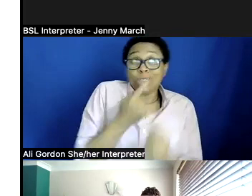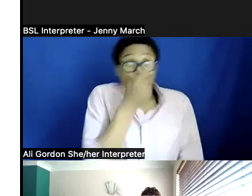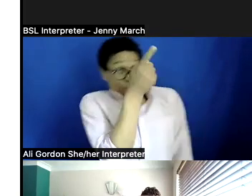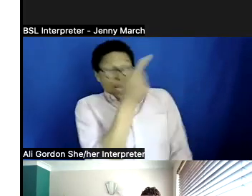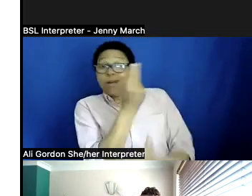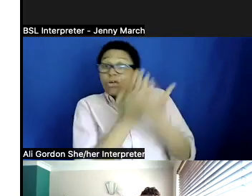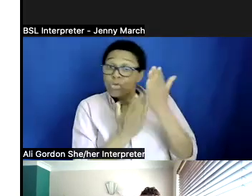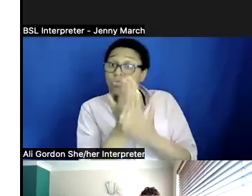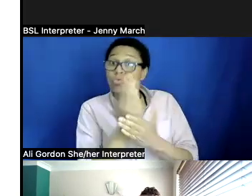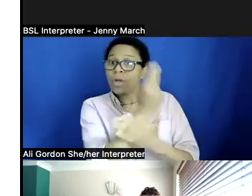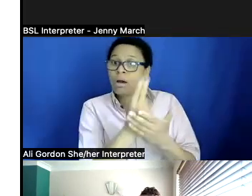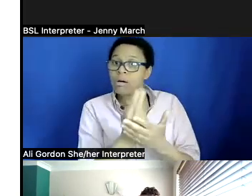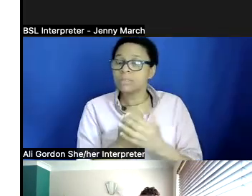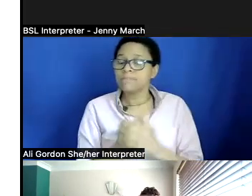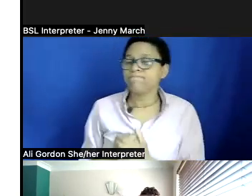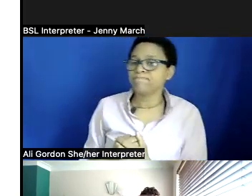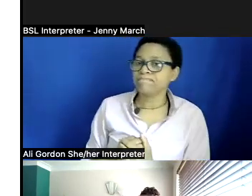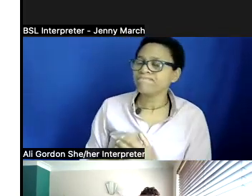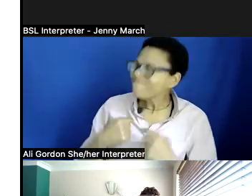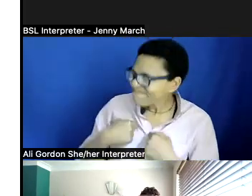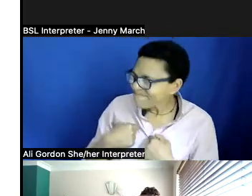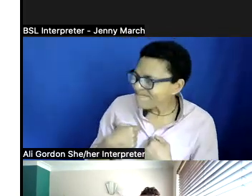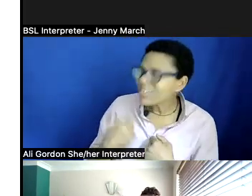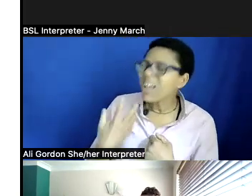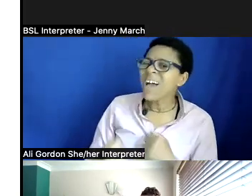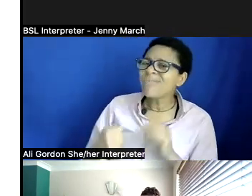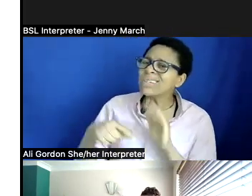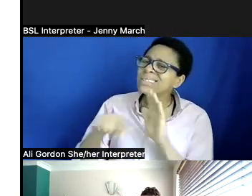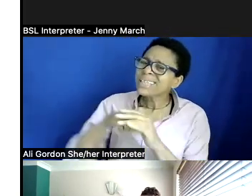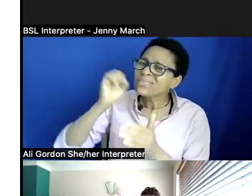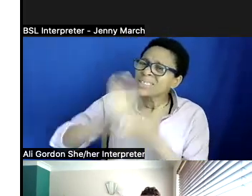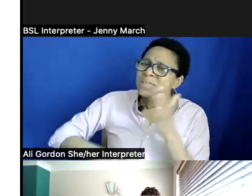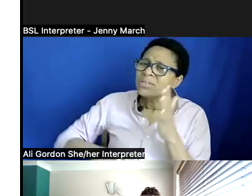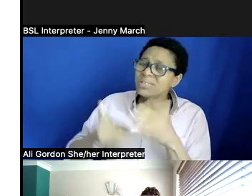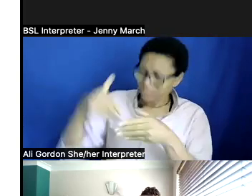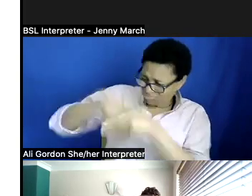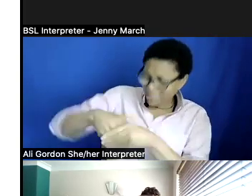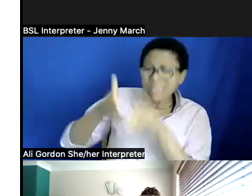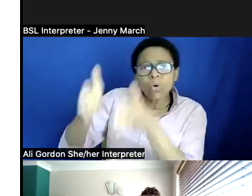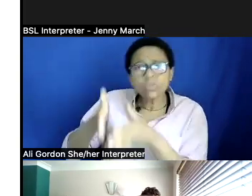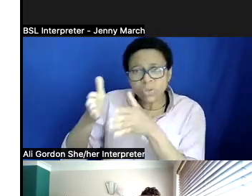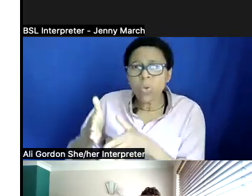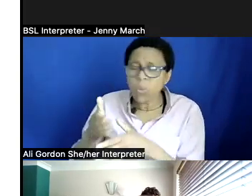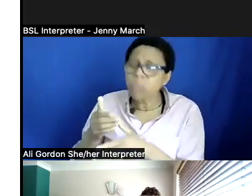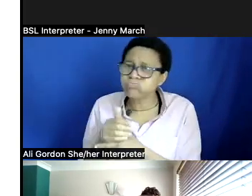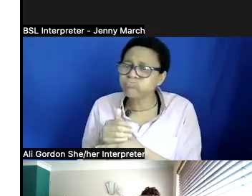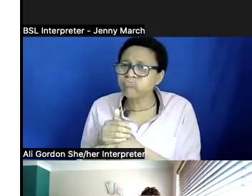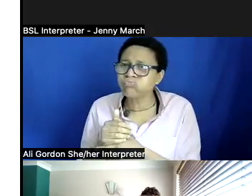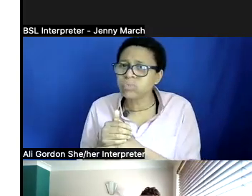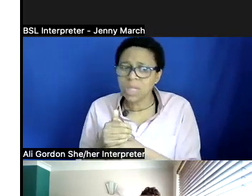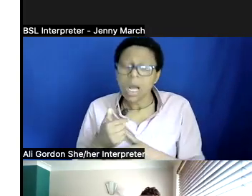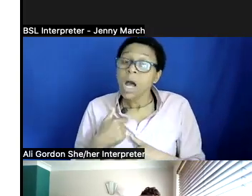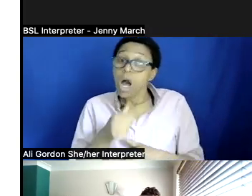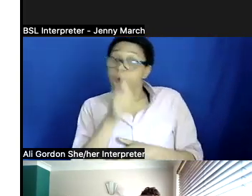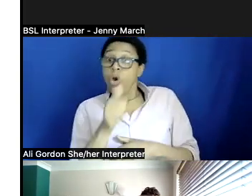own lived experience of being hospitalized, was that there was just like this emotional kind of wave that